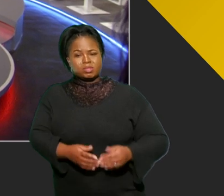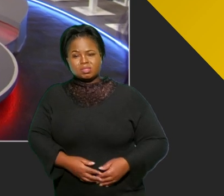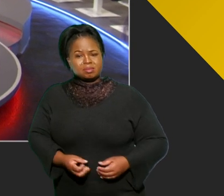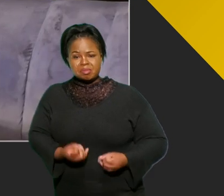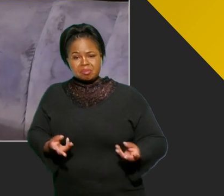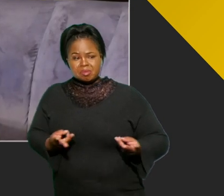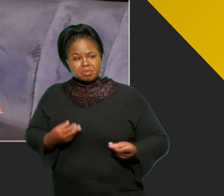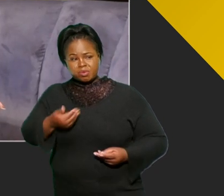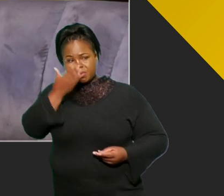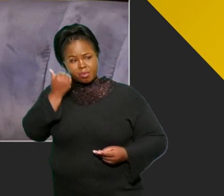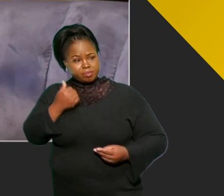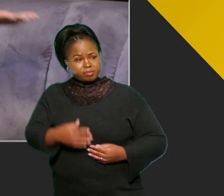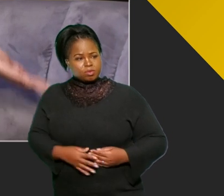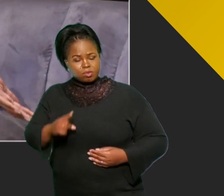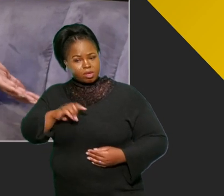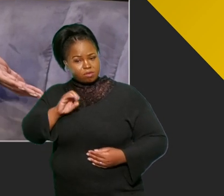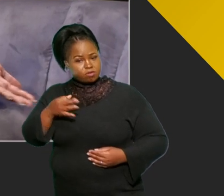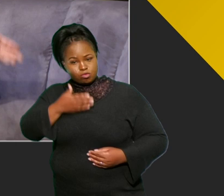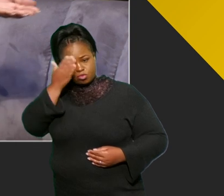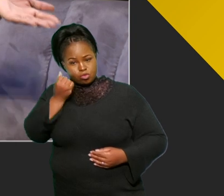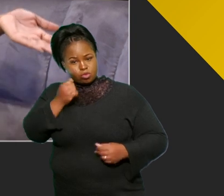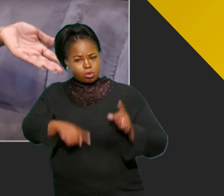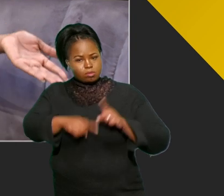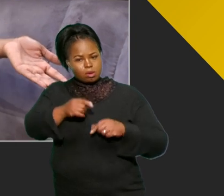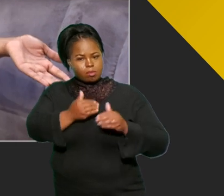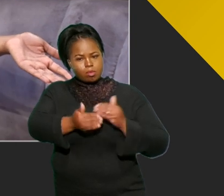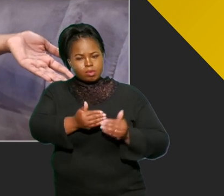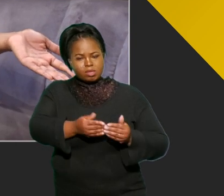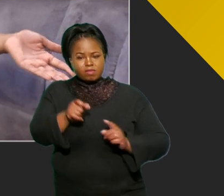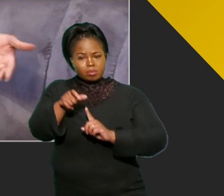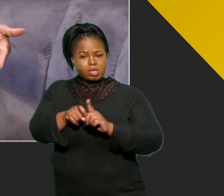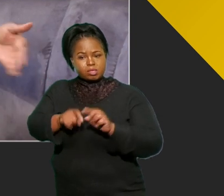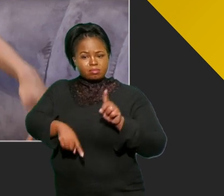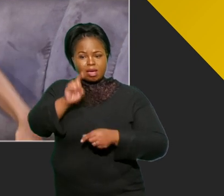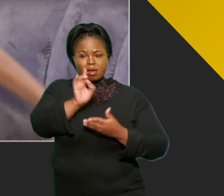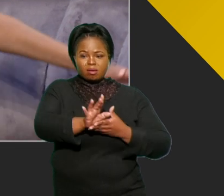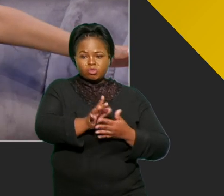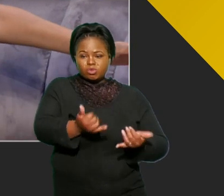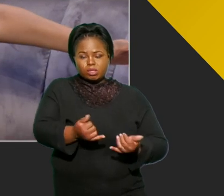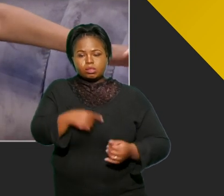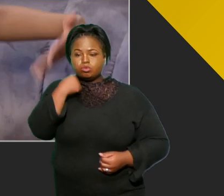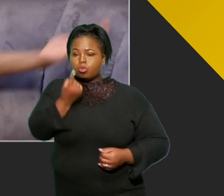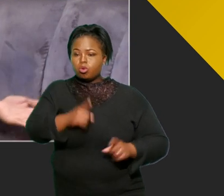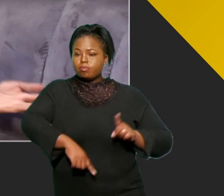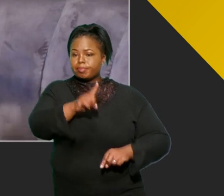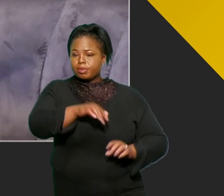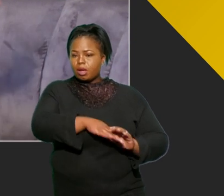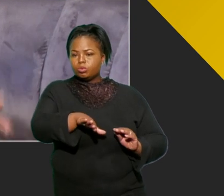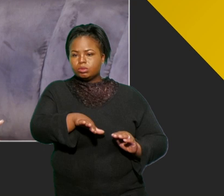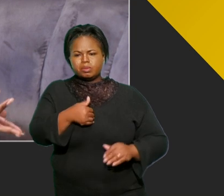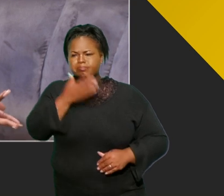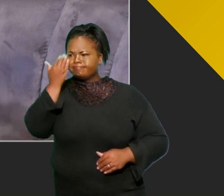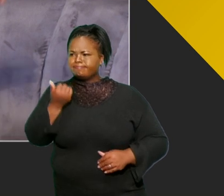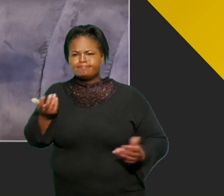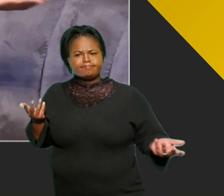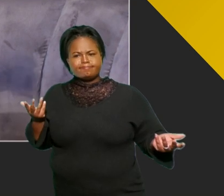tlala re tsebe. Yeah. And if I would say the eviction process, if somebody then evicts you with just today and says tomorrow you must move out, you move out because away it's